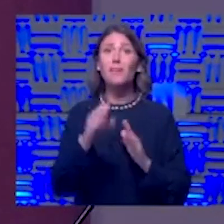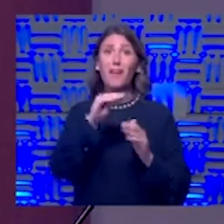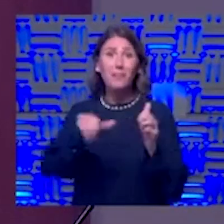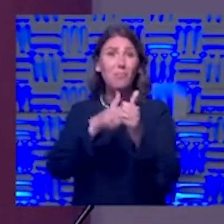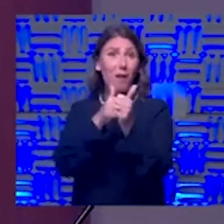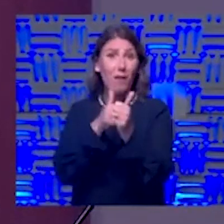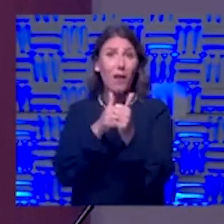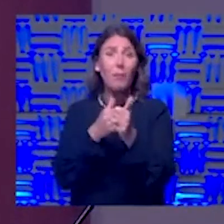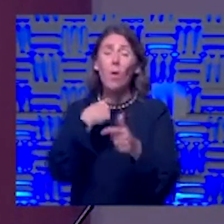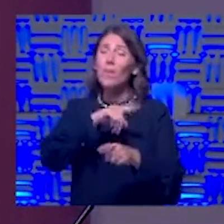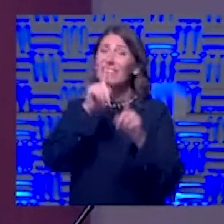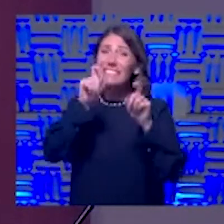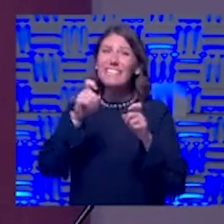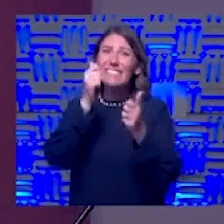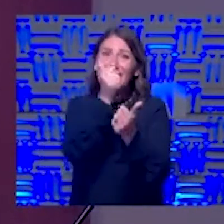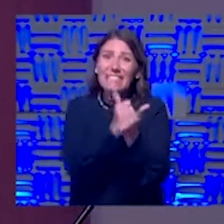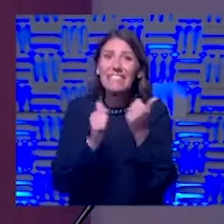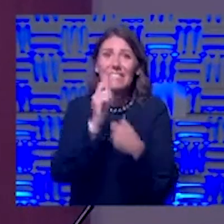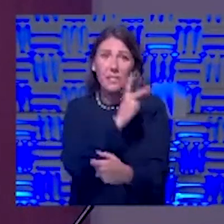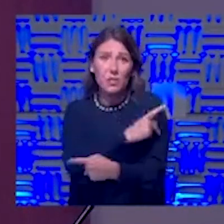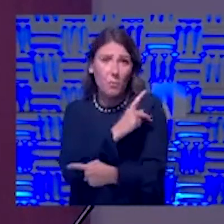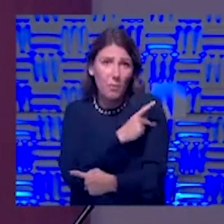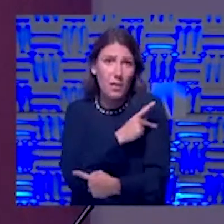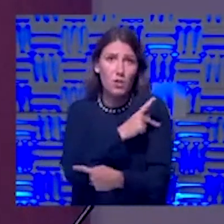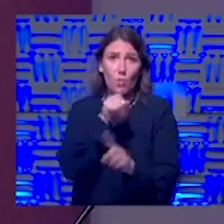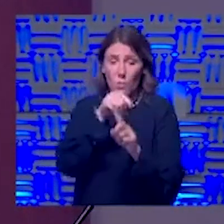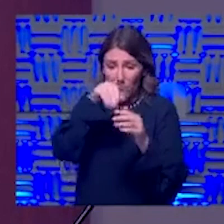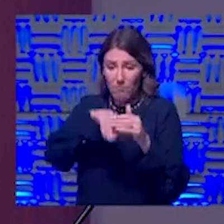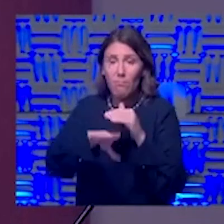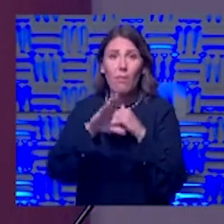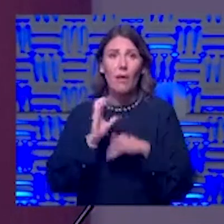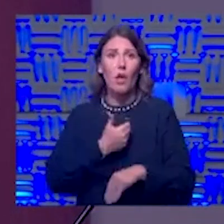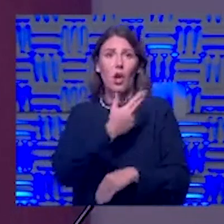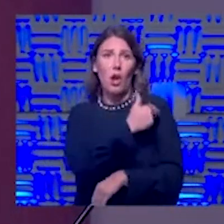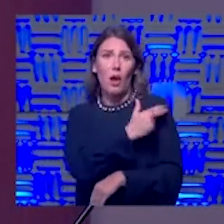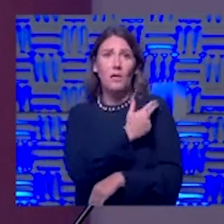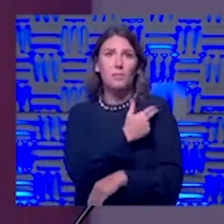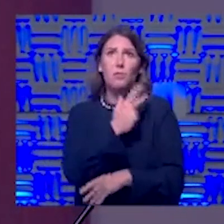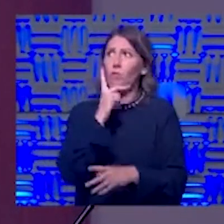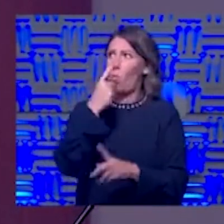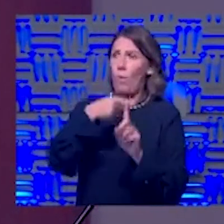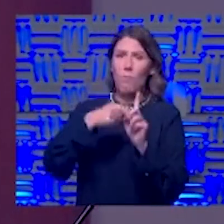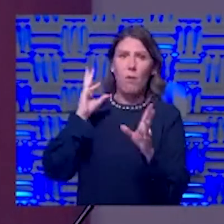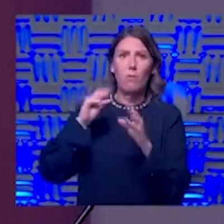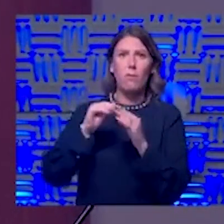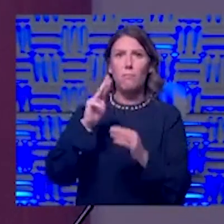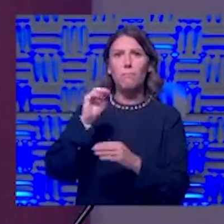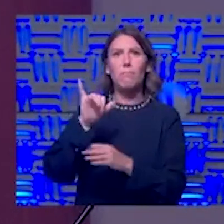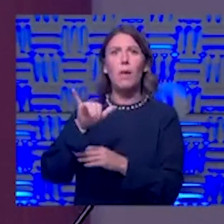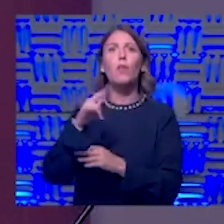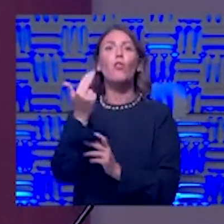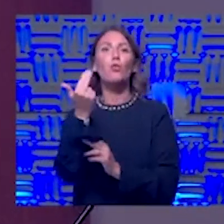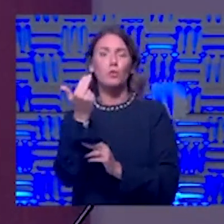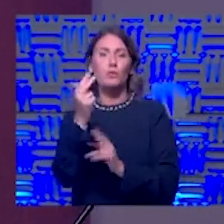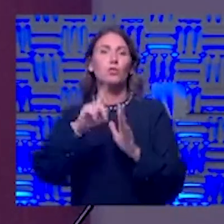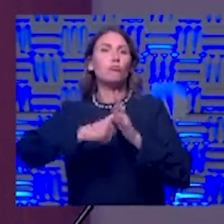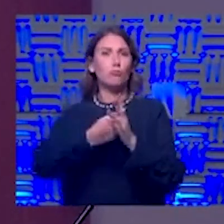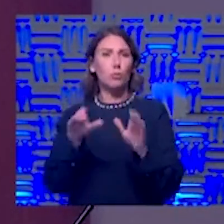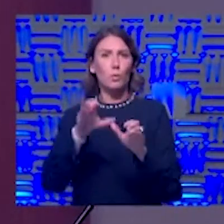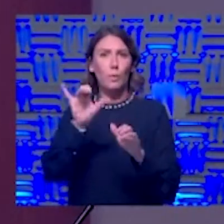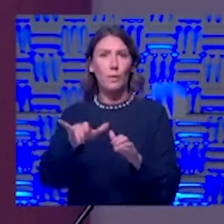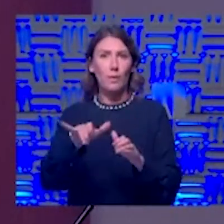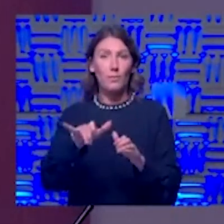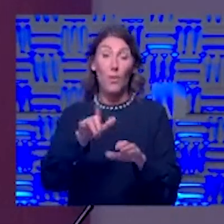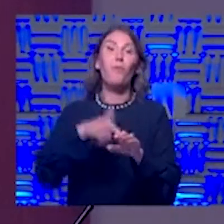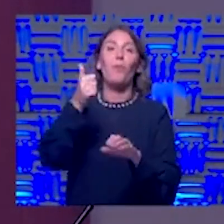every patient on admission to our hospital. We have for a month or so, maybe longer than that now. I think maybe May 13th was the start date. So longer